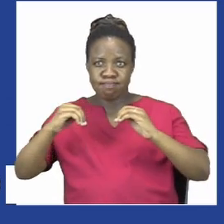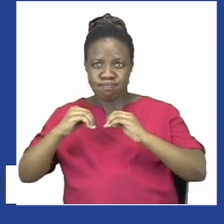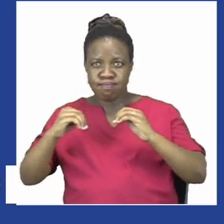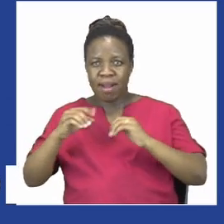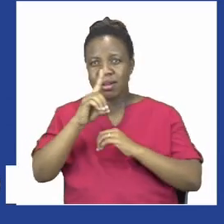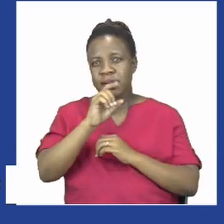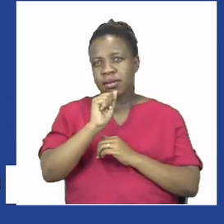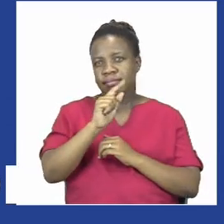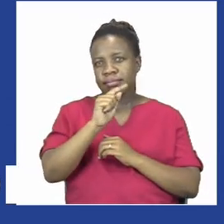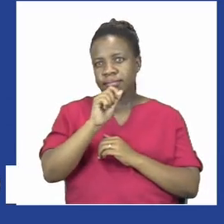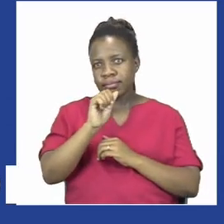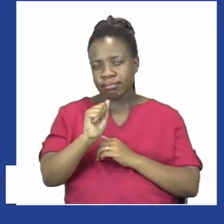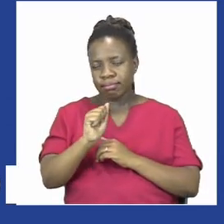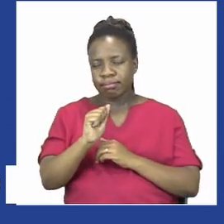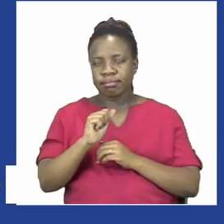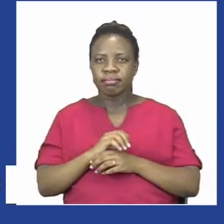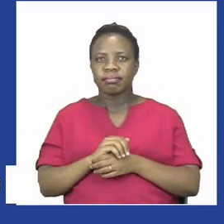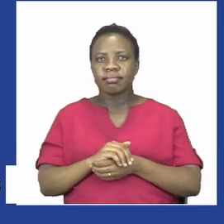decomposition, and data handling.